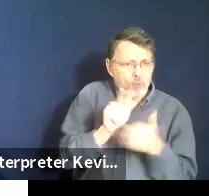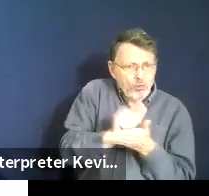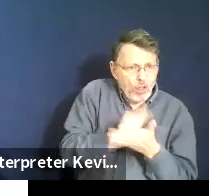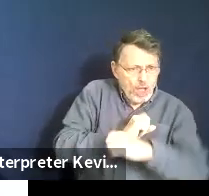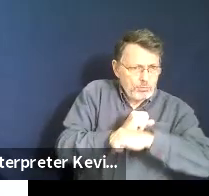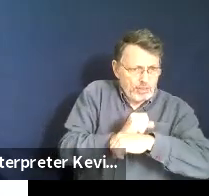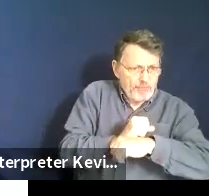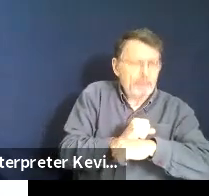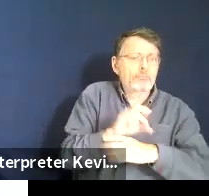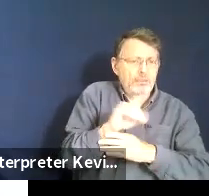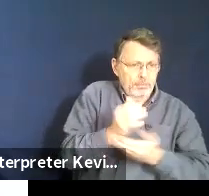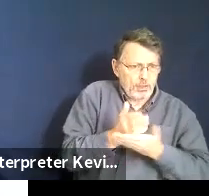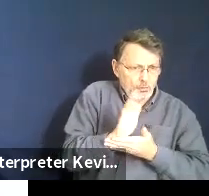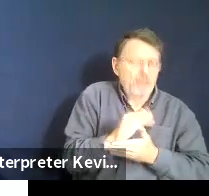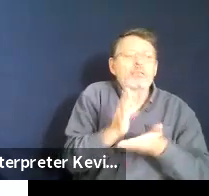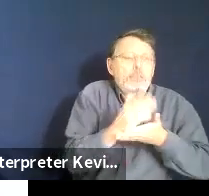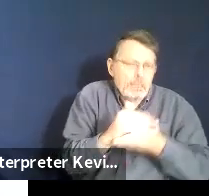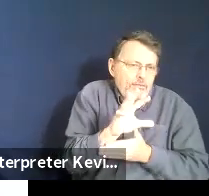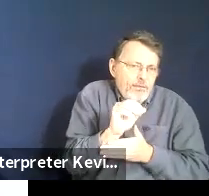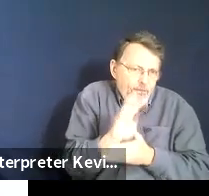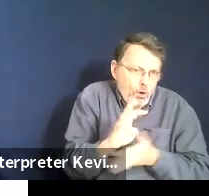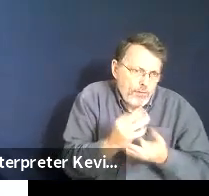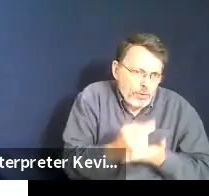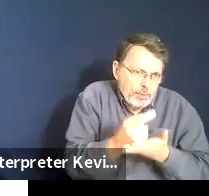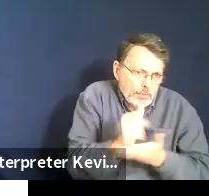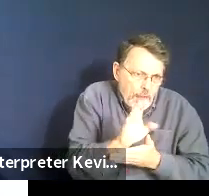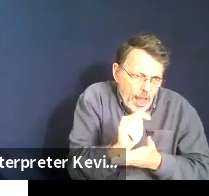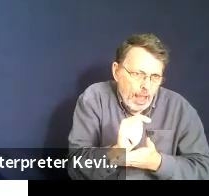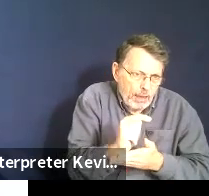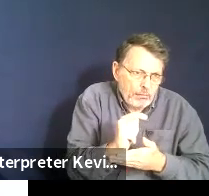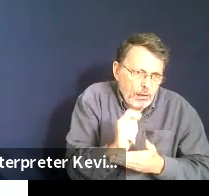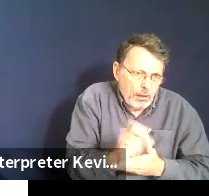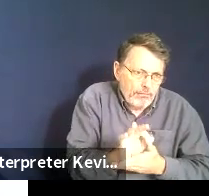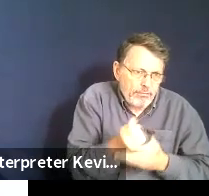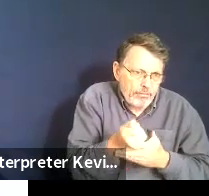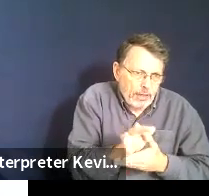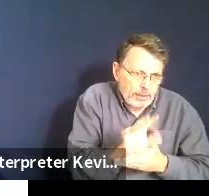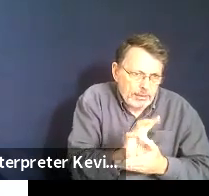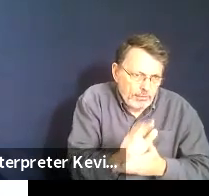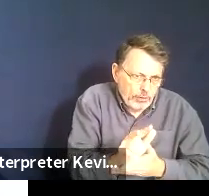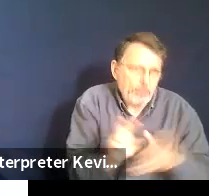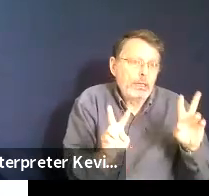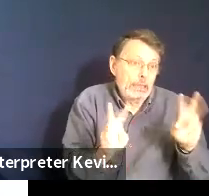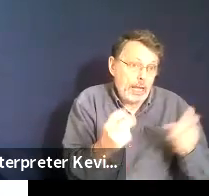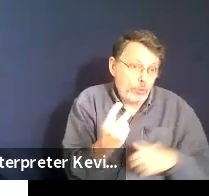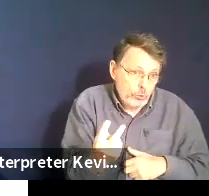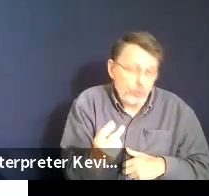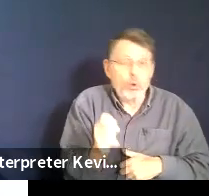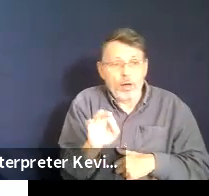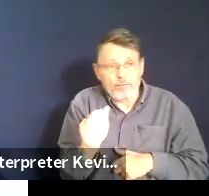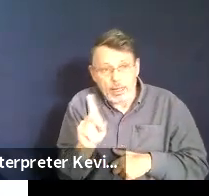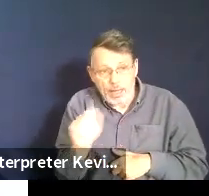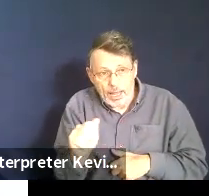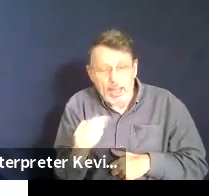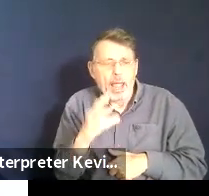again are Section 504 of the Rehabilitation Act of 1973, Title II of the ADA,